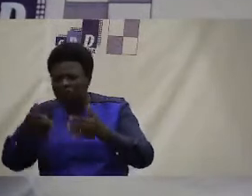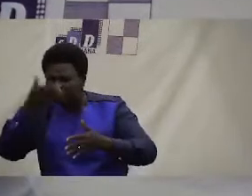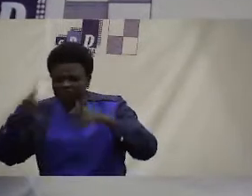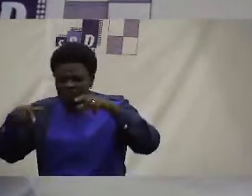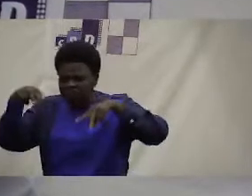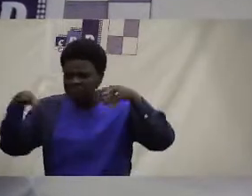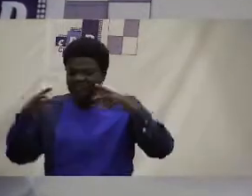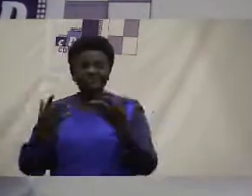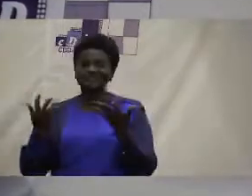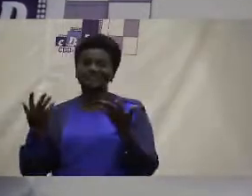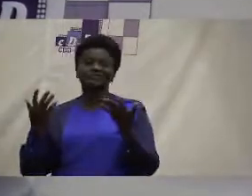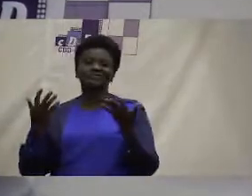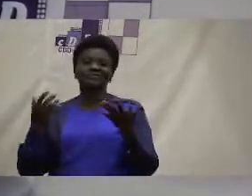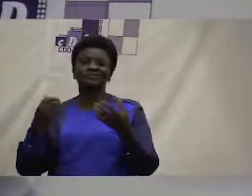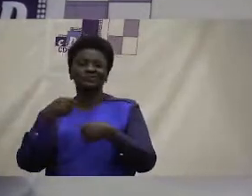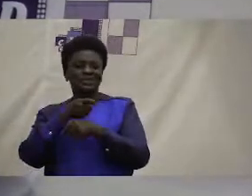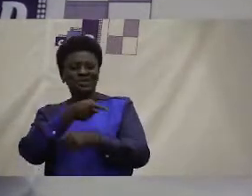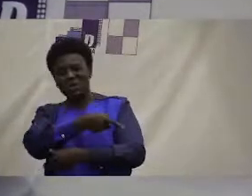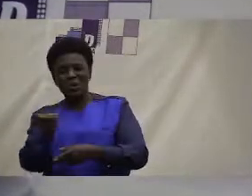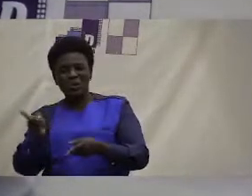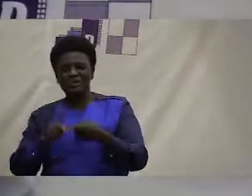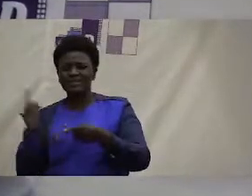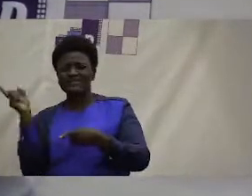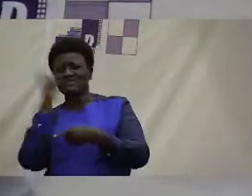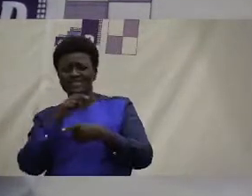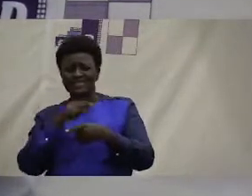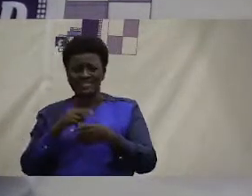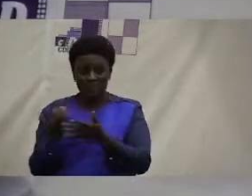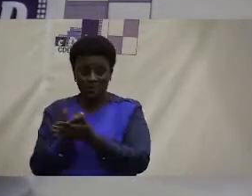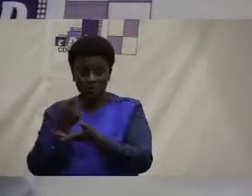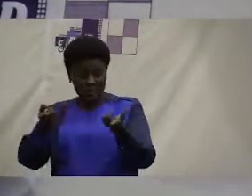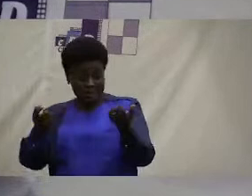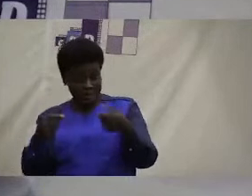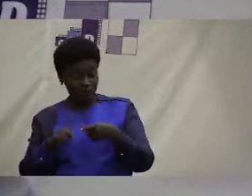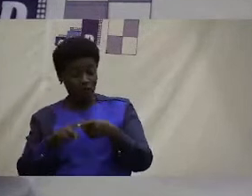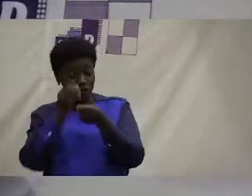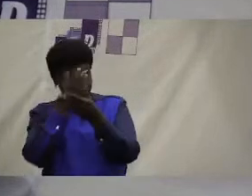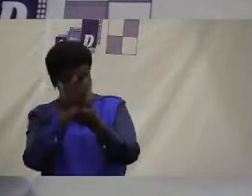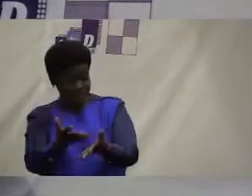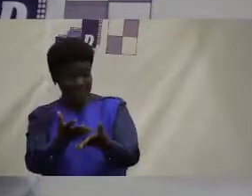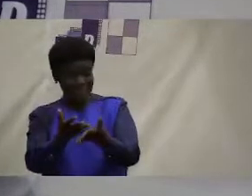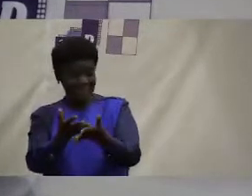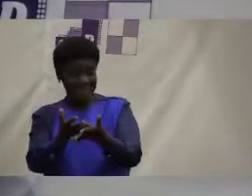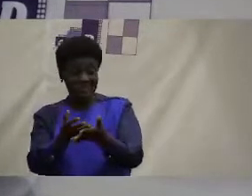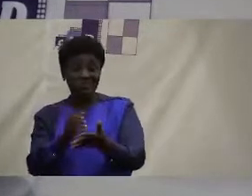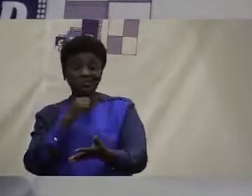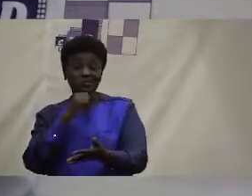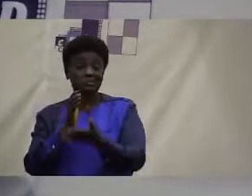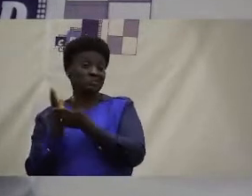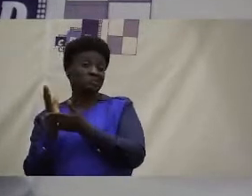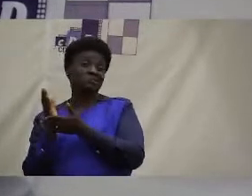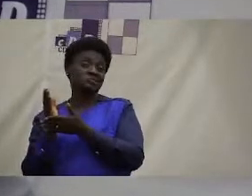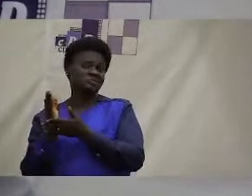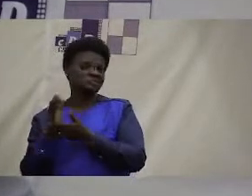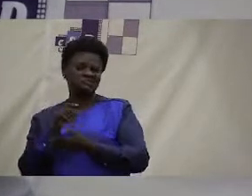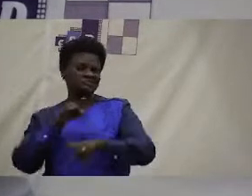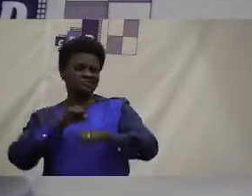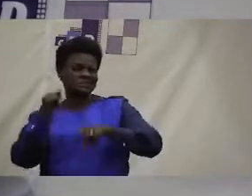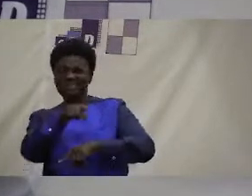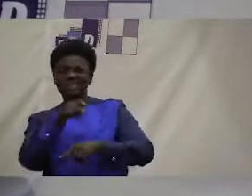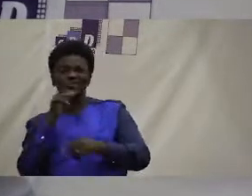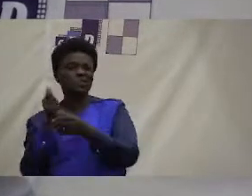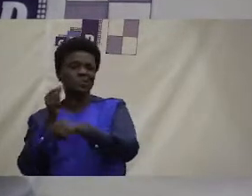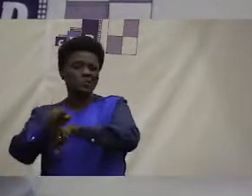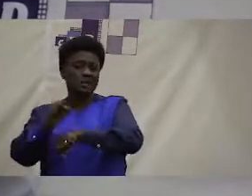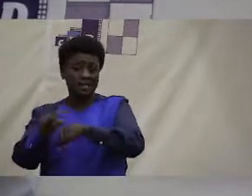actually making all these fake news when it comes to information disorder. But that doesn't work in the